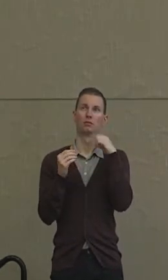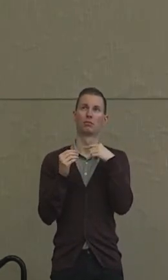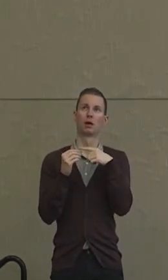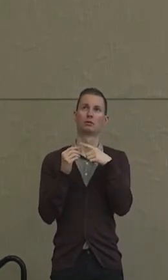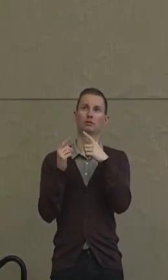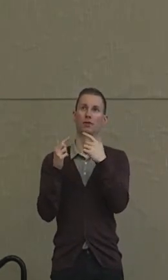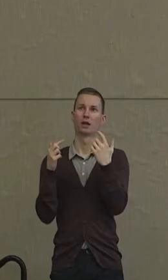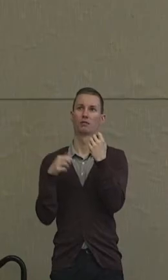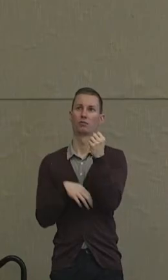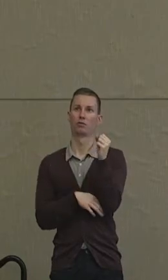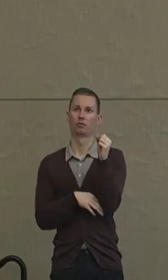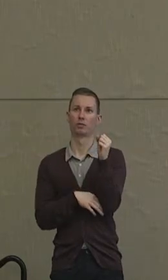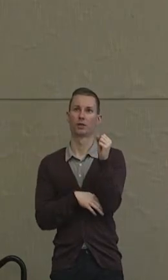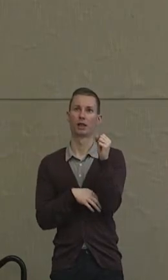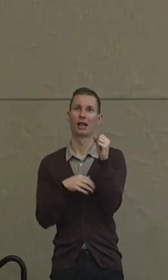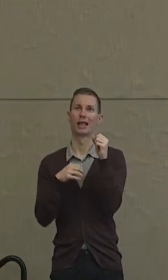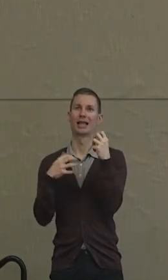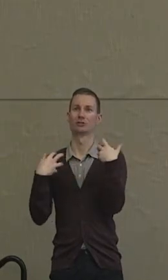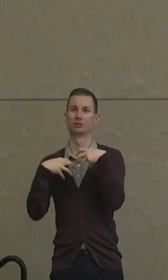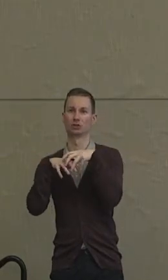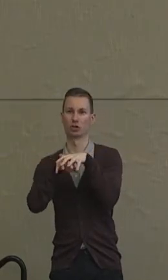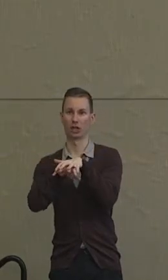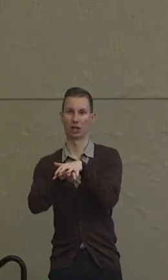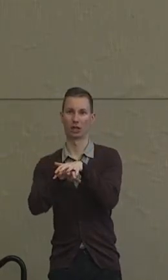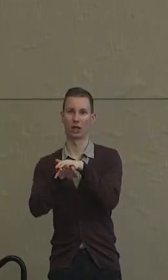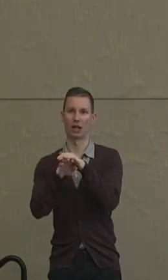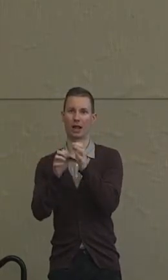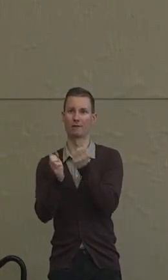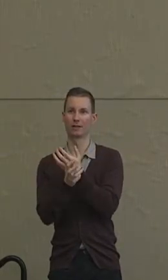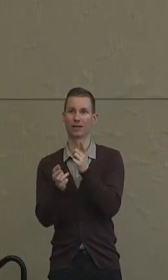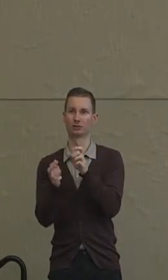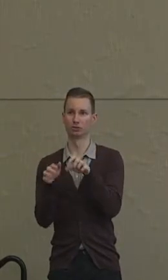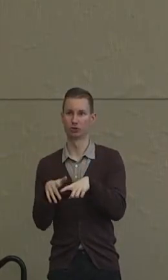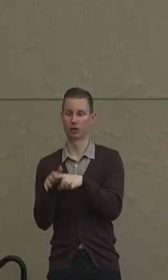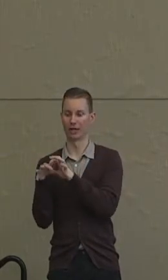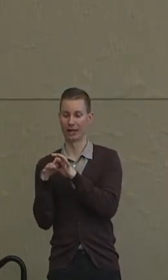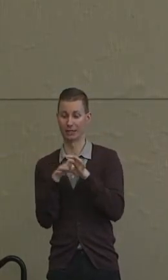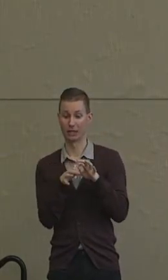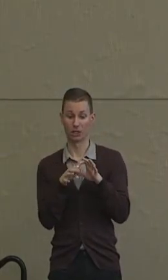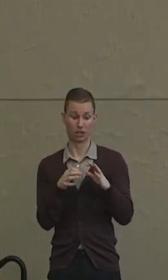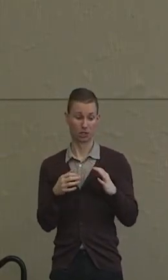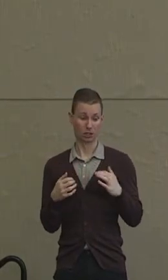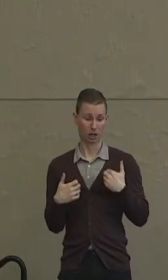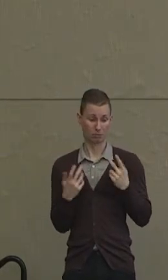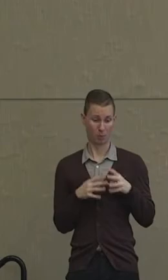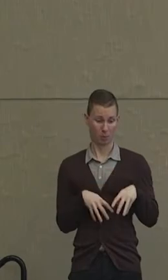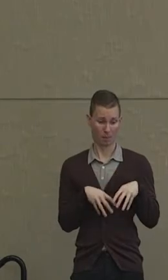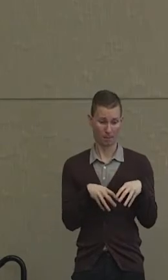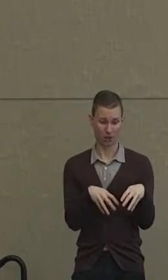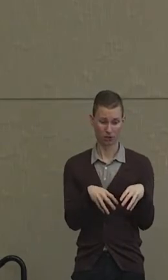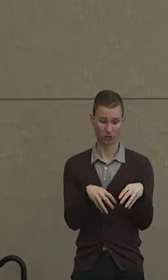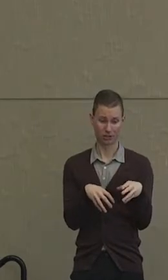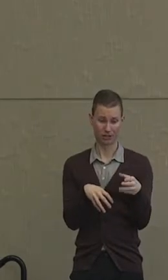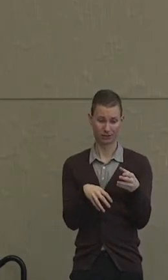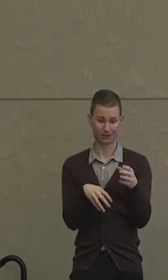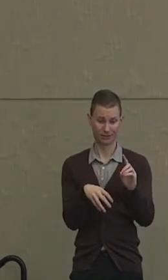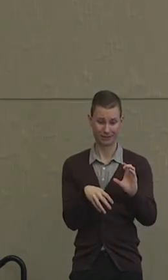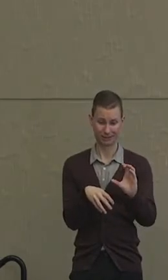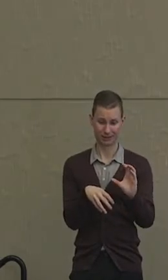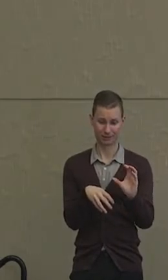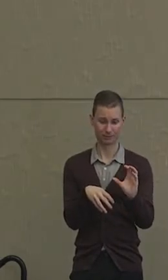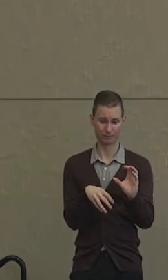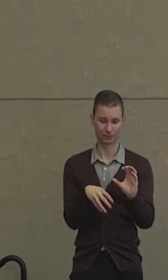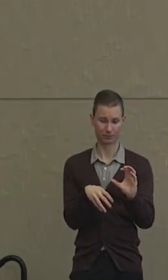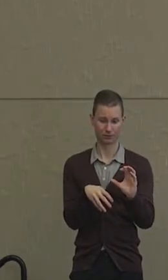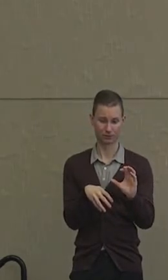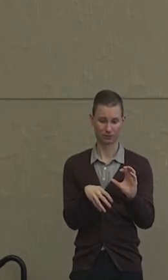these movements intersectionally. Like, we have to start connecting the young people marching in D.C. Mm-hmm. and